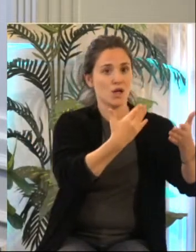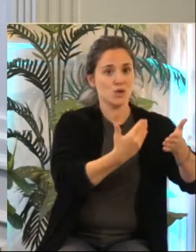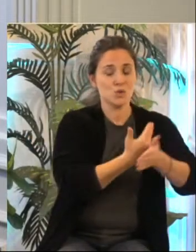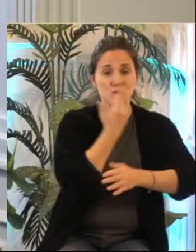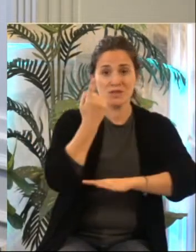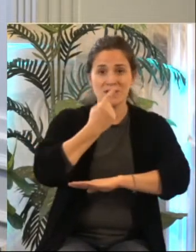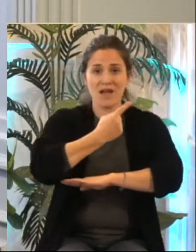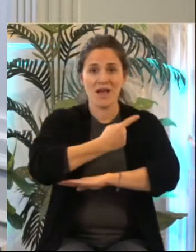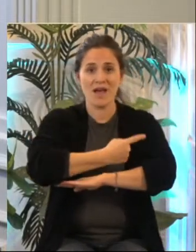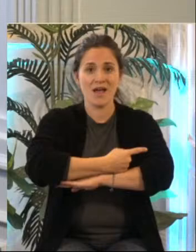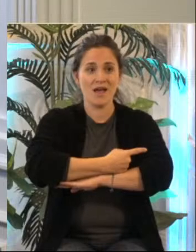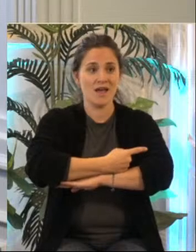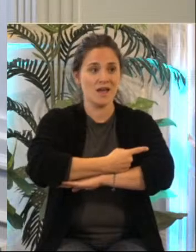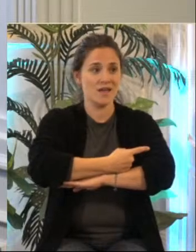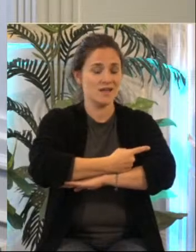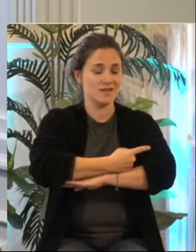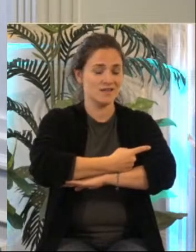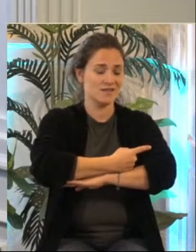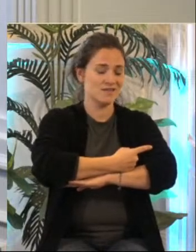new